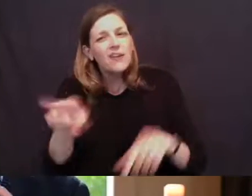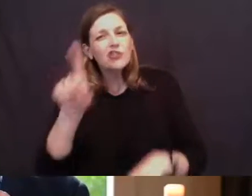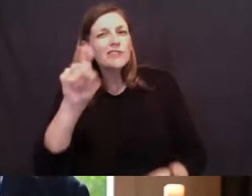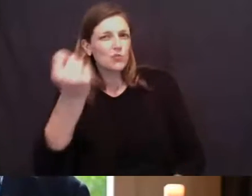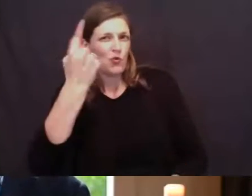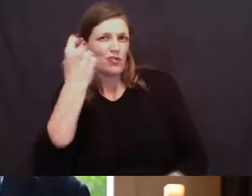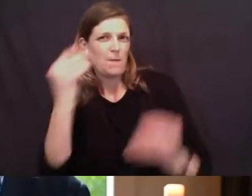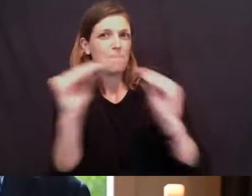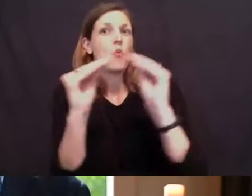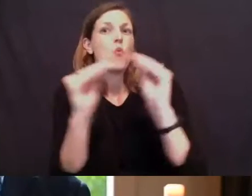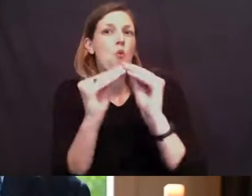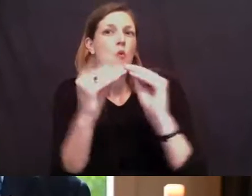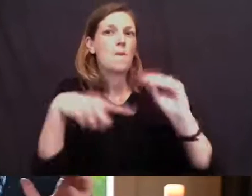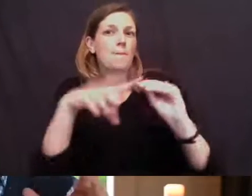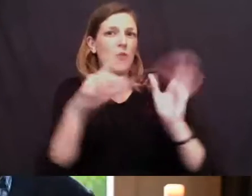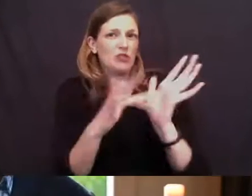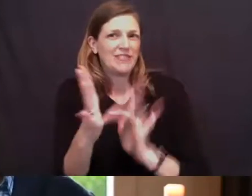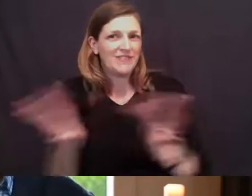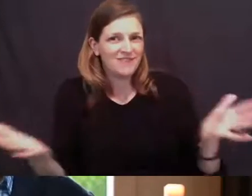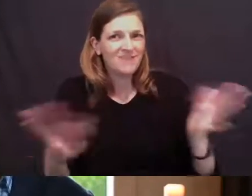who Jesus is. But